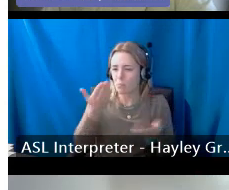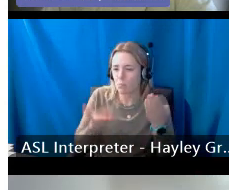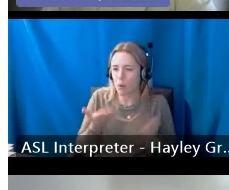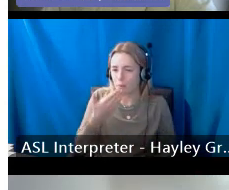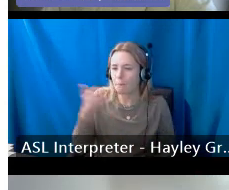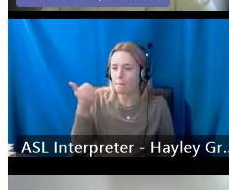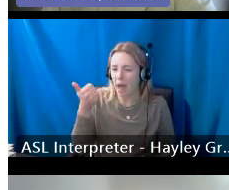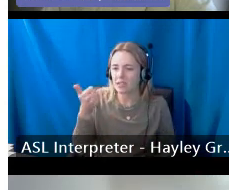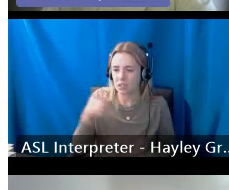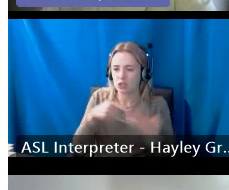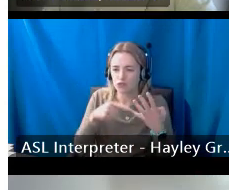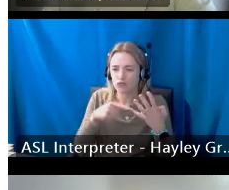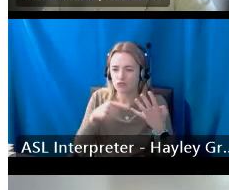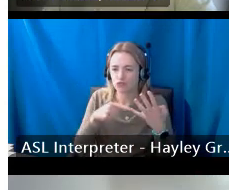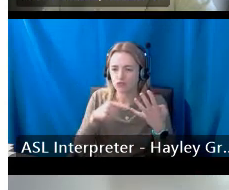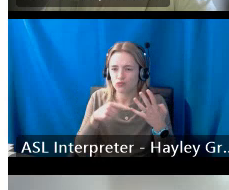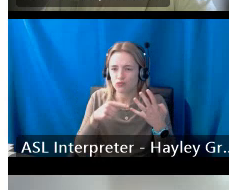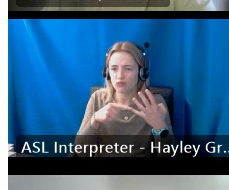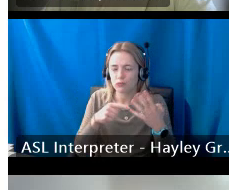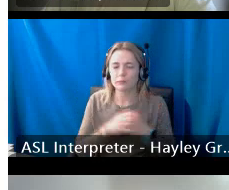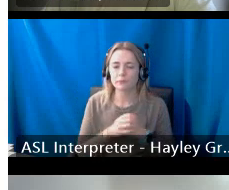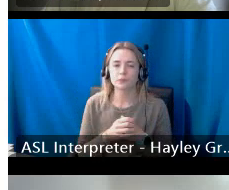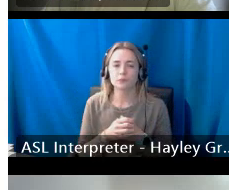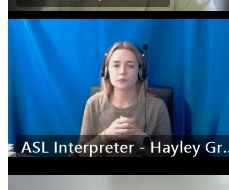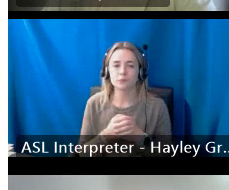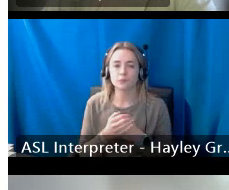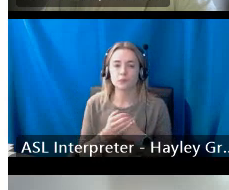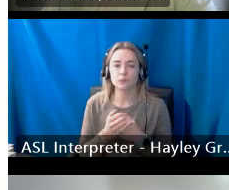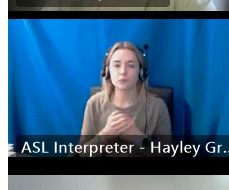let's land on that fourth bullet.